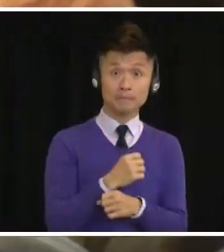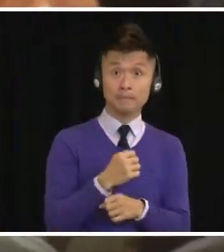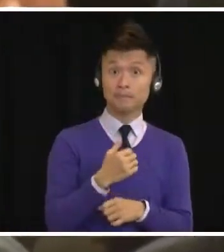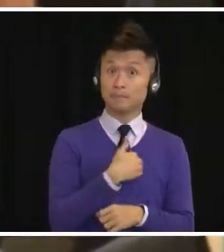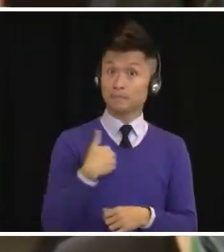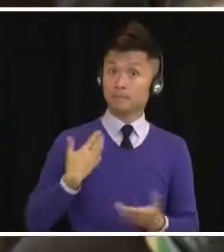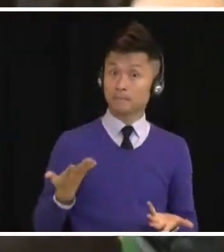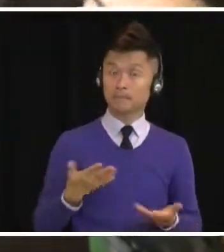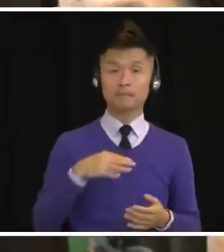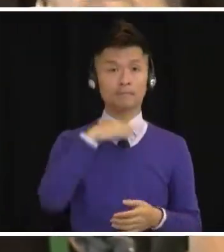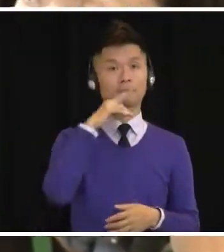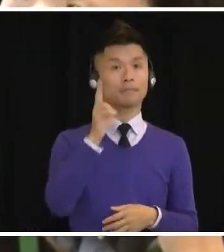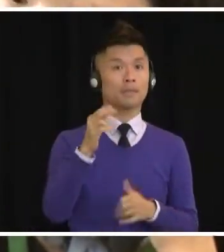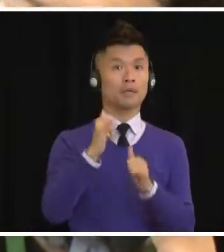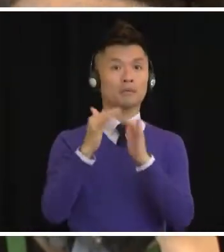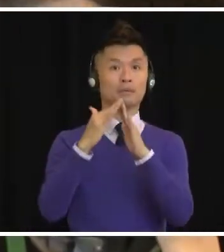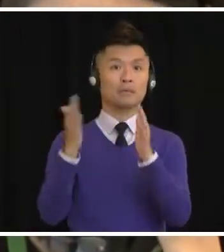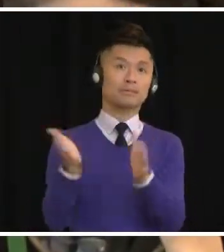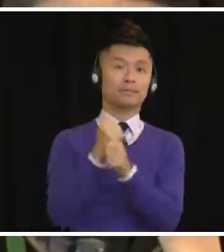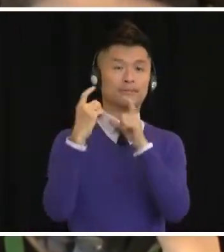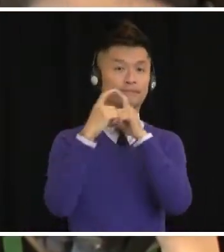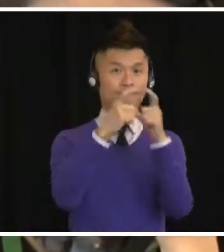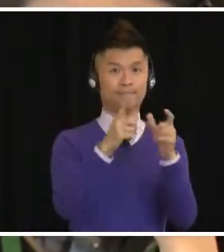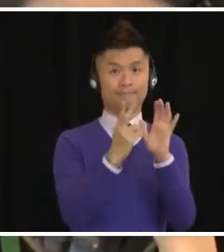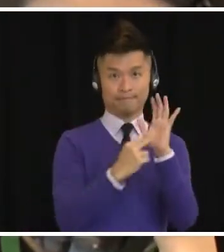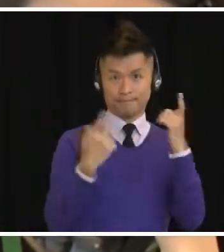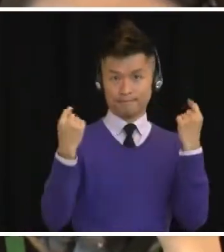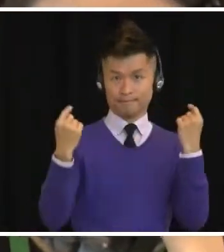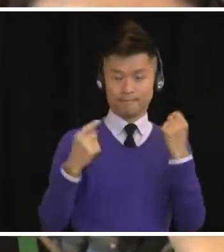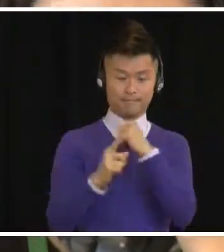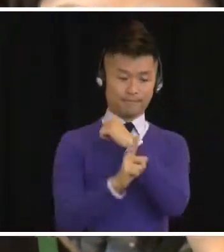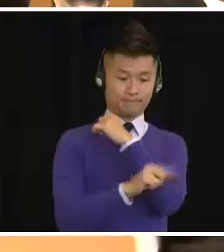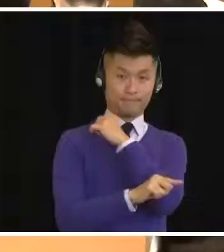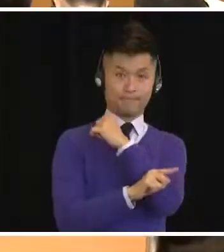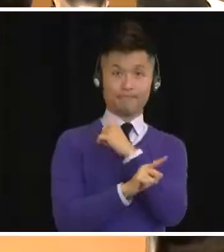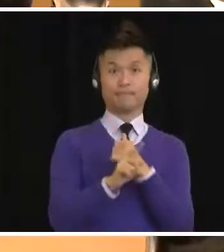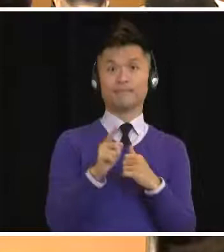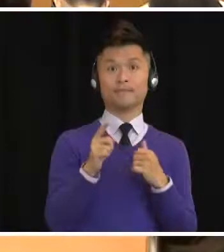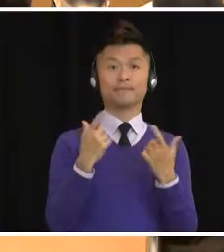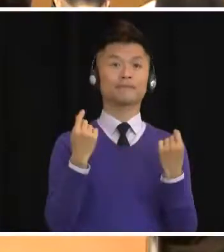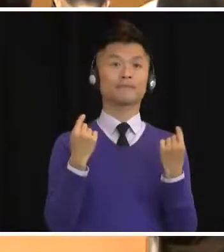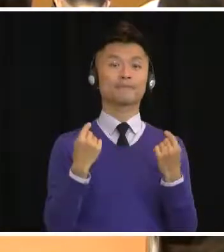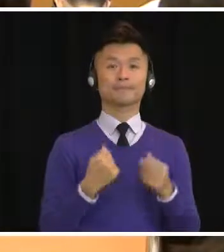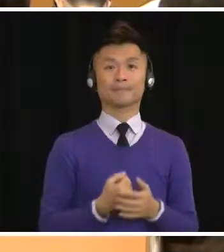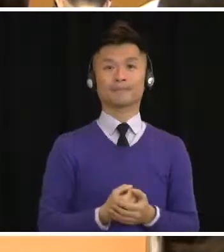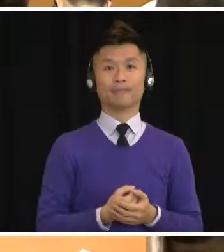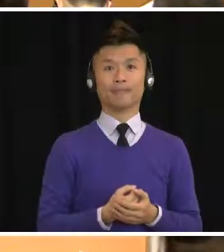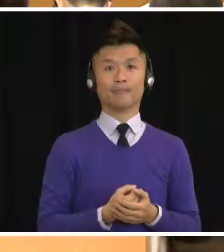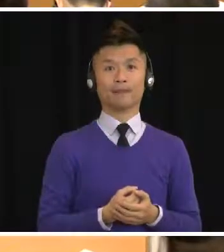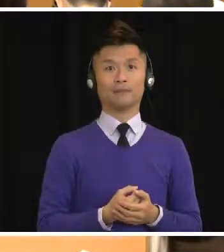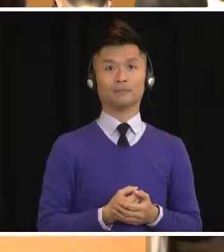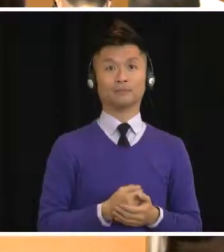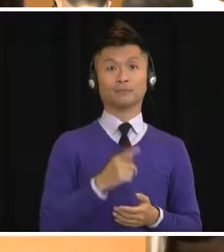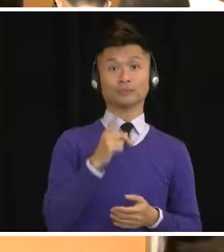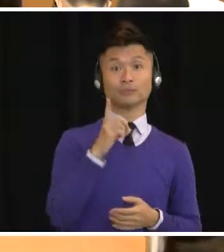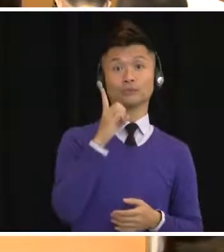policymaking mechanism that involves children in policy making?